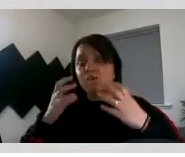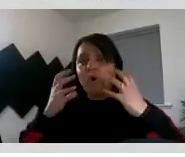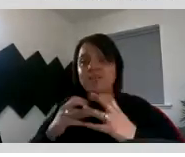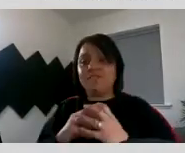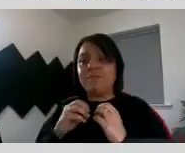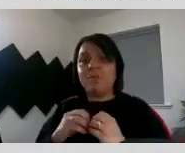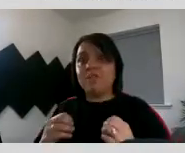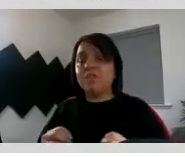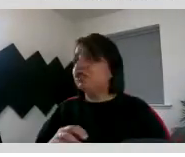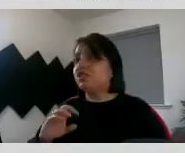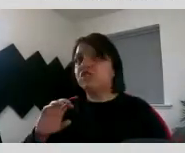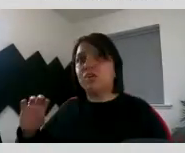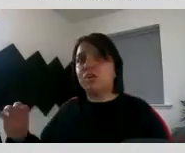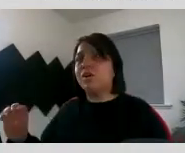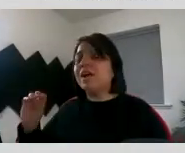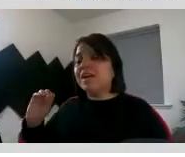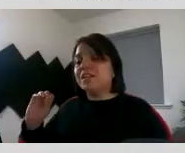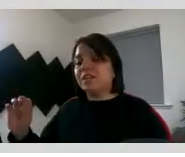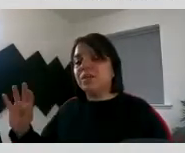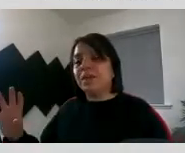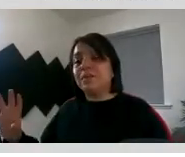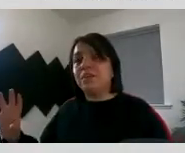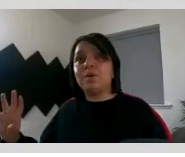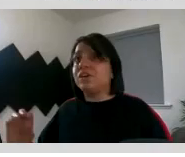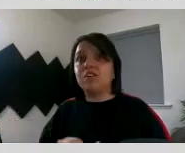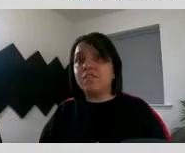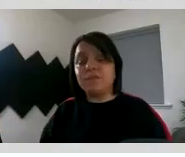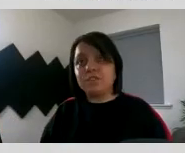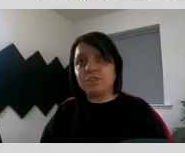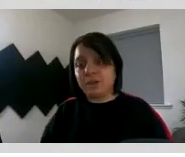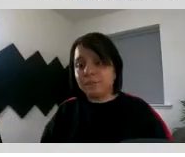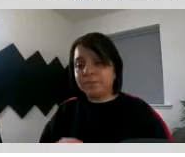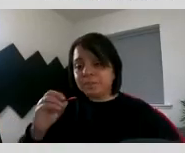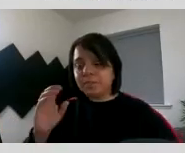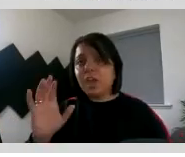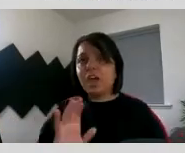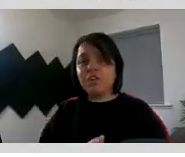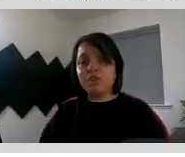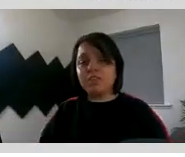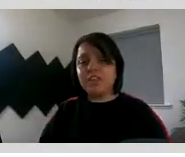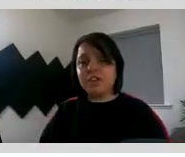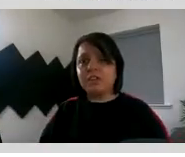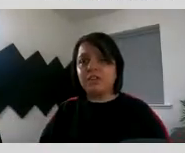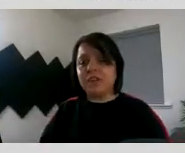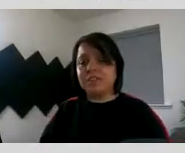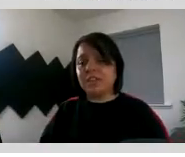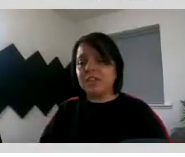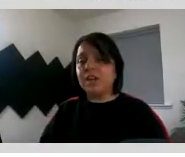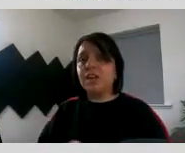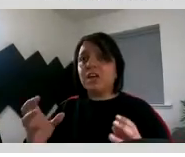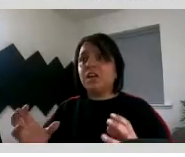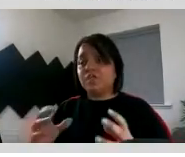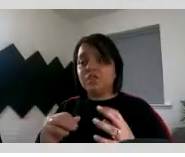You always have to be wary, because you just don't know, especially people knowing that you're not from this country. Another good thing you can do, Grace,